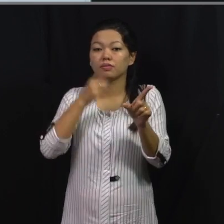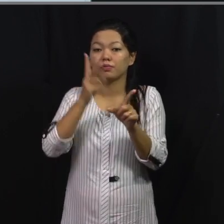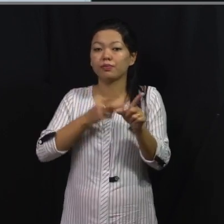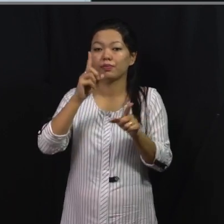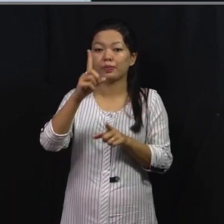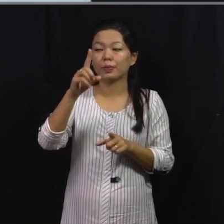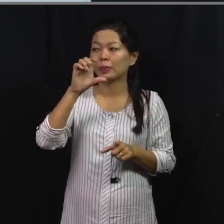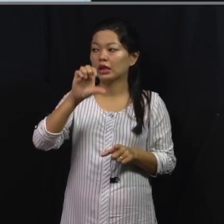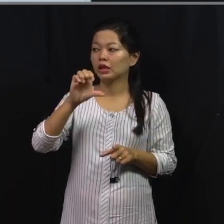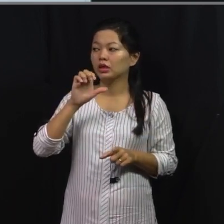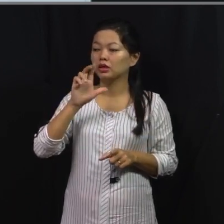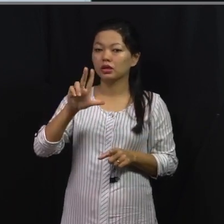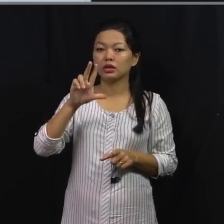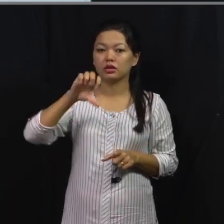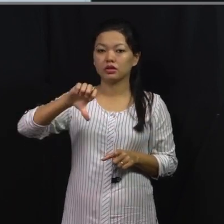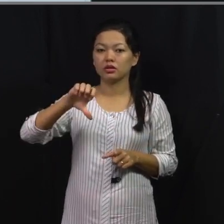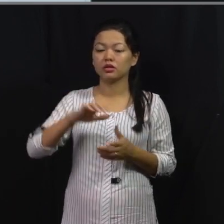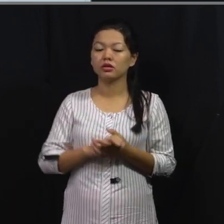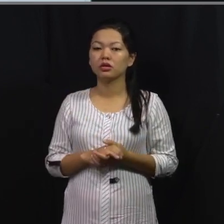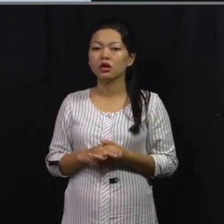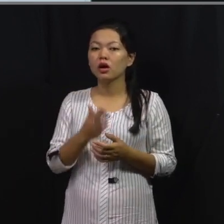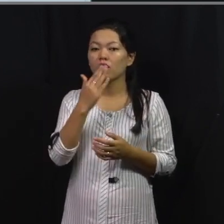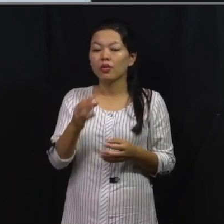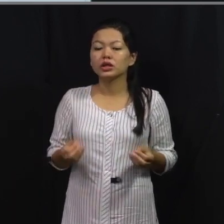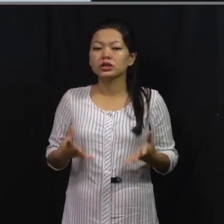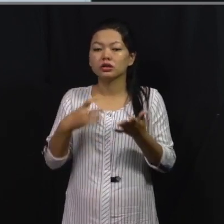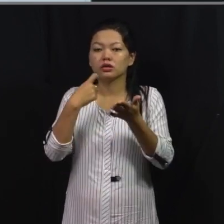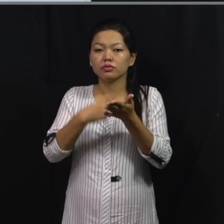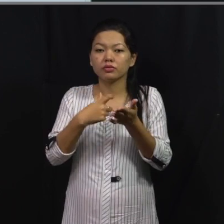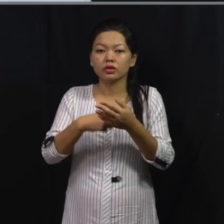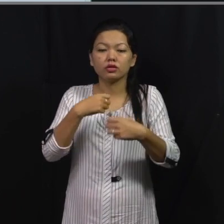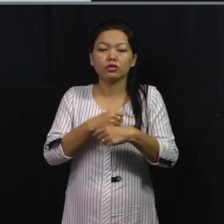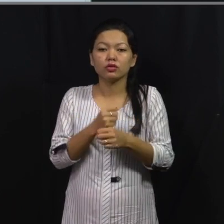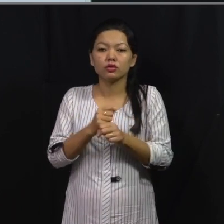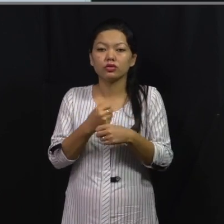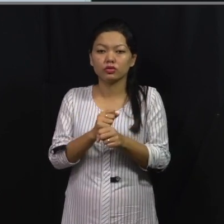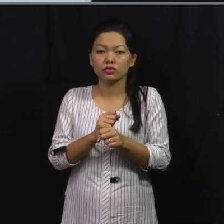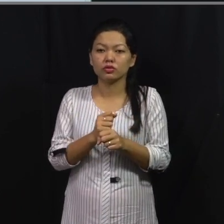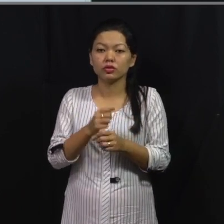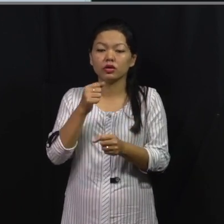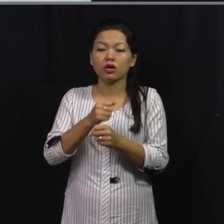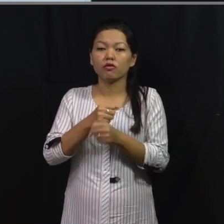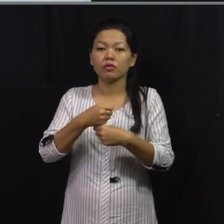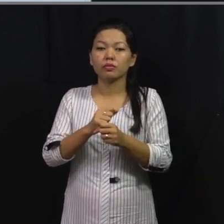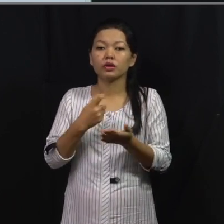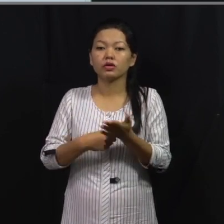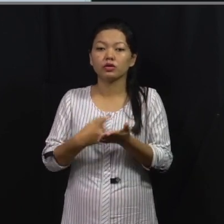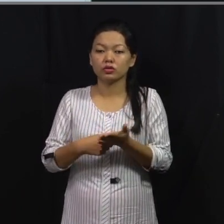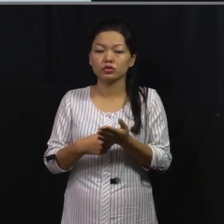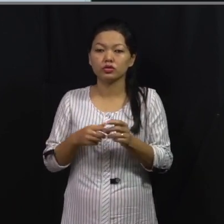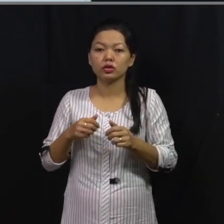because in order to protect the exploitation of untouchables or the STs, okay, so that